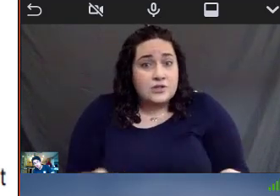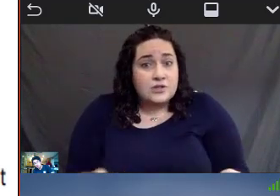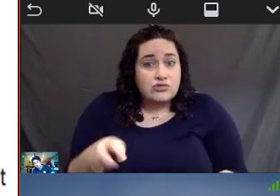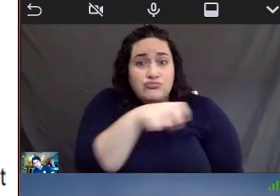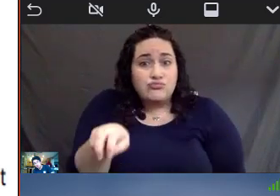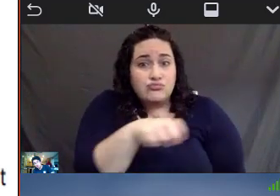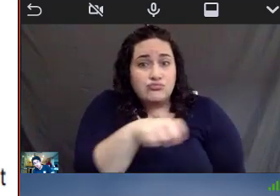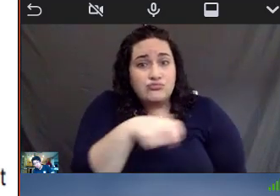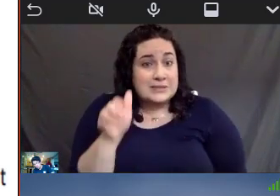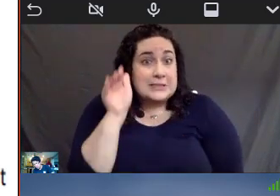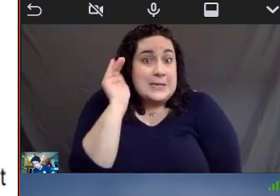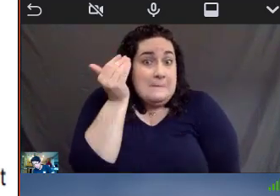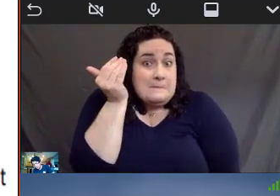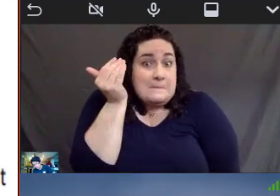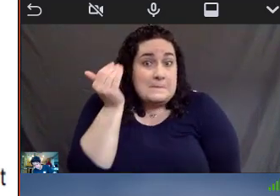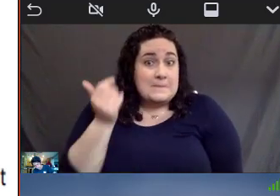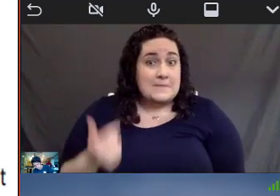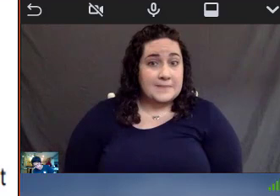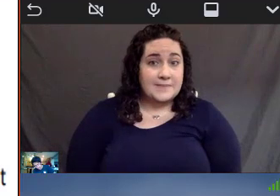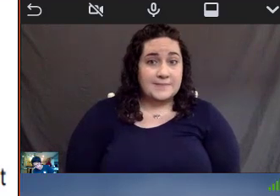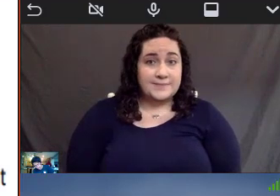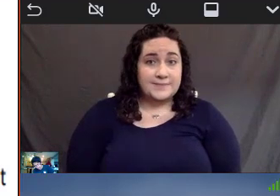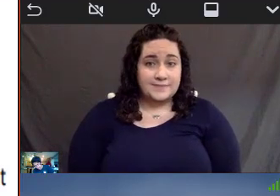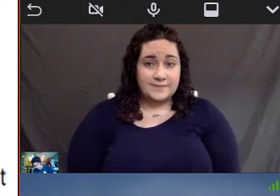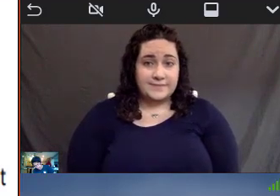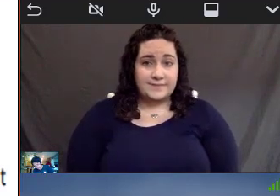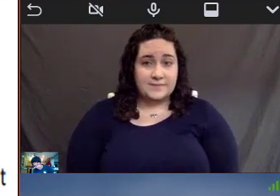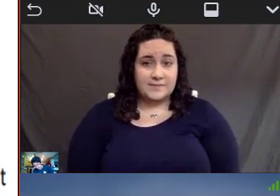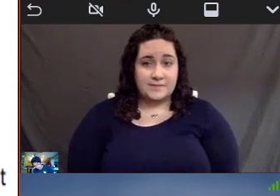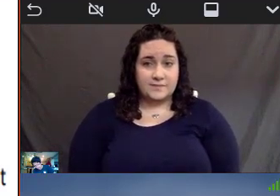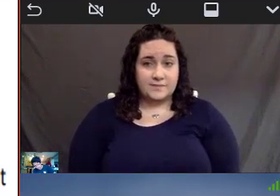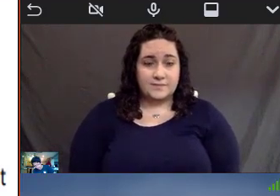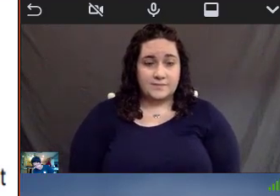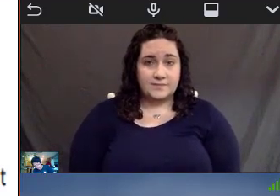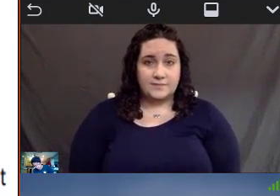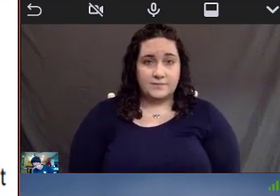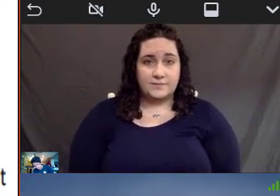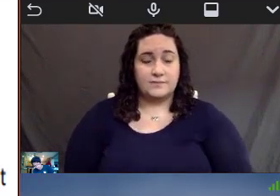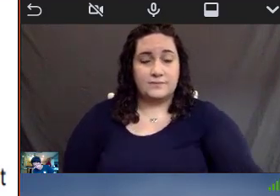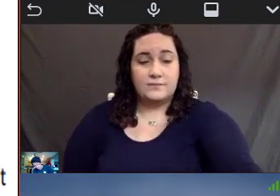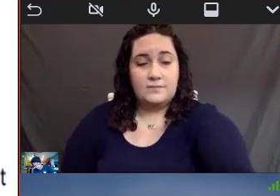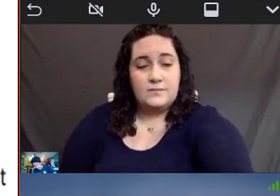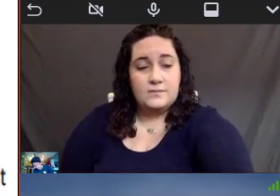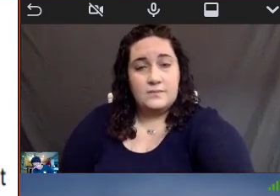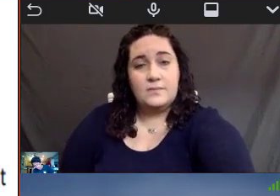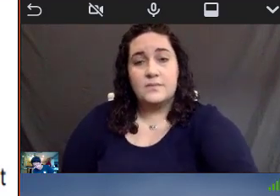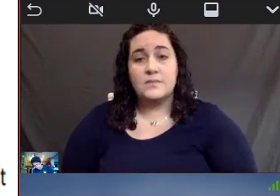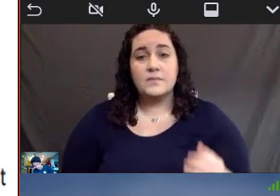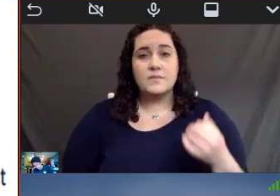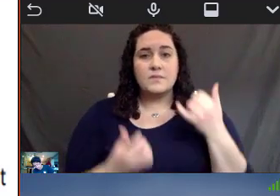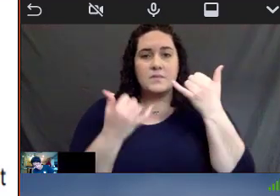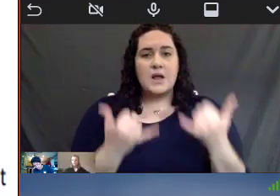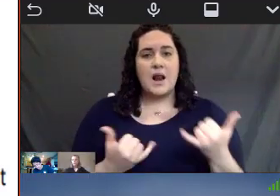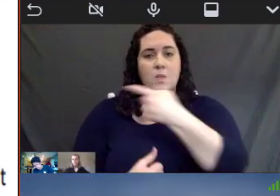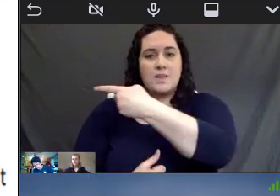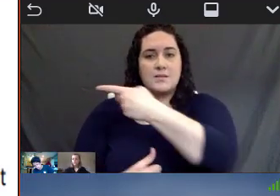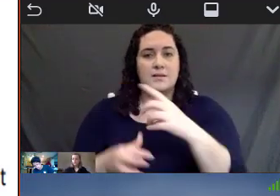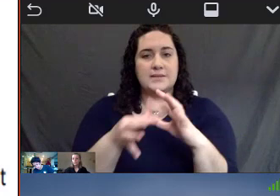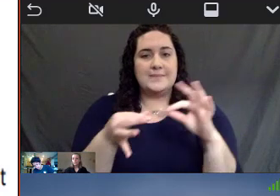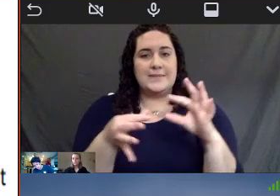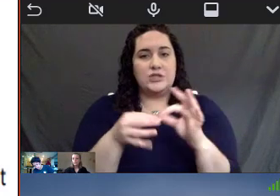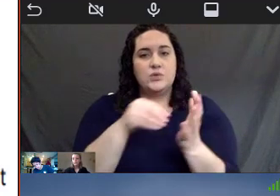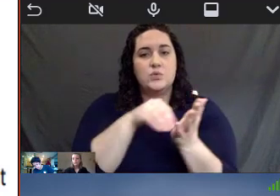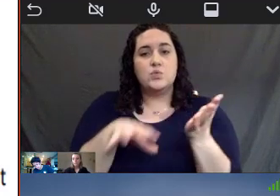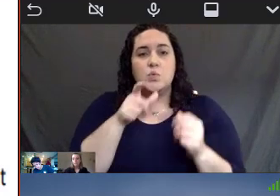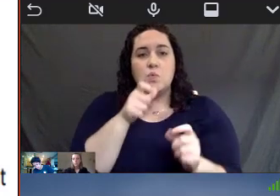The sort of third part of this, it talks about students that are repeating courses. So if you're repeating a course and